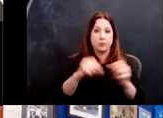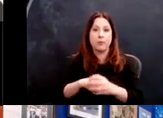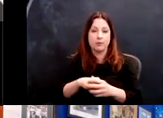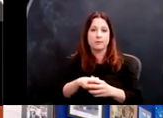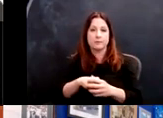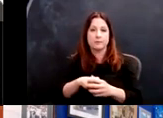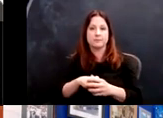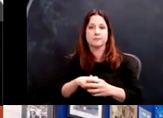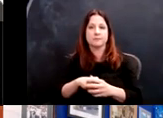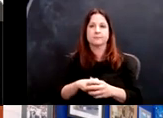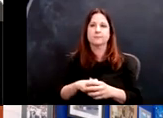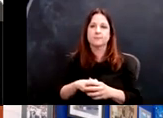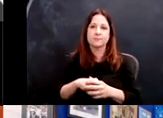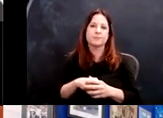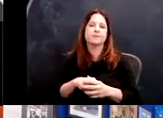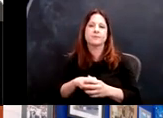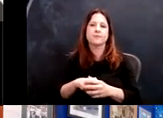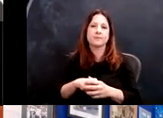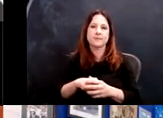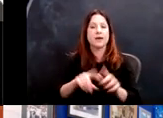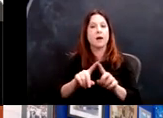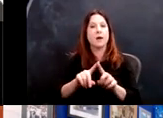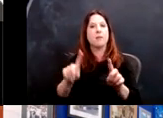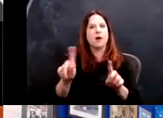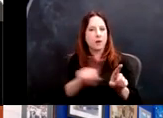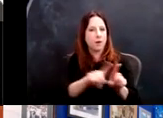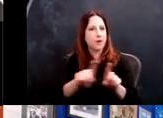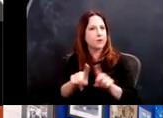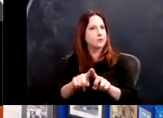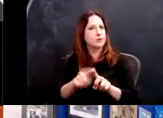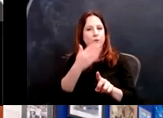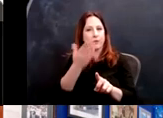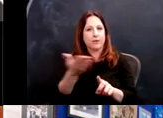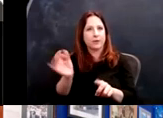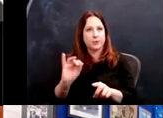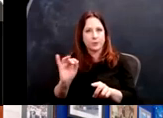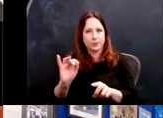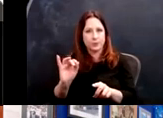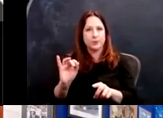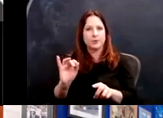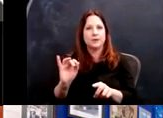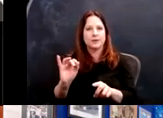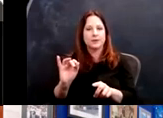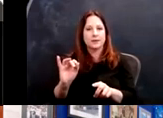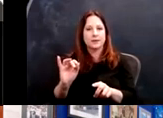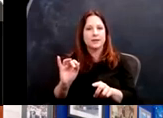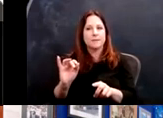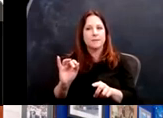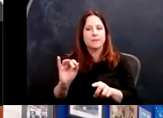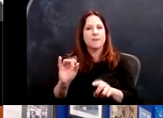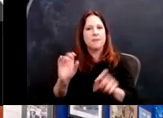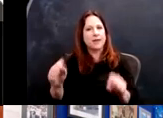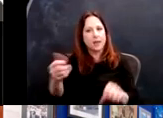the great things is they're also able to you know, be invited to our